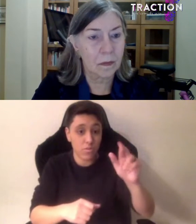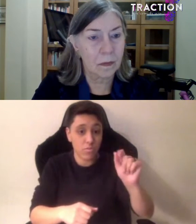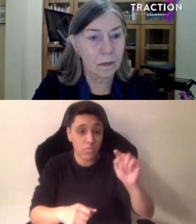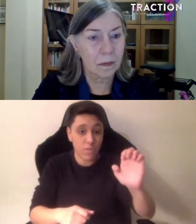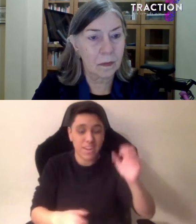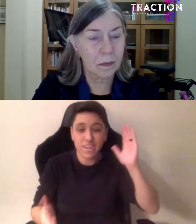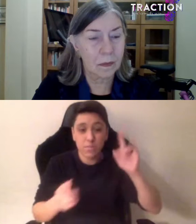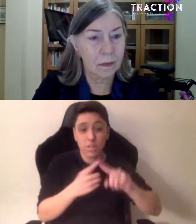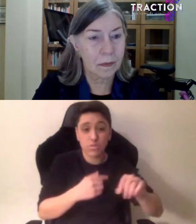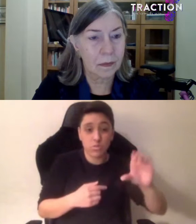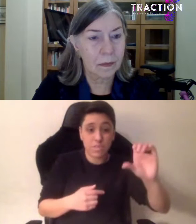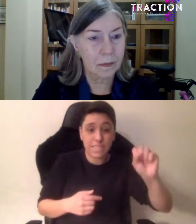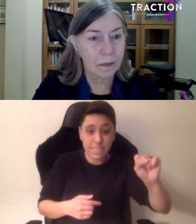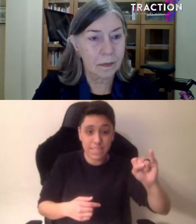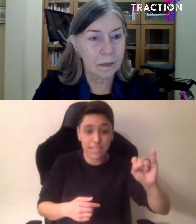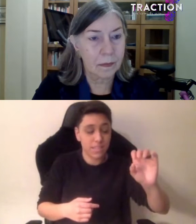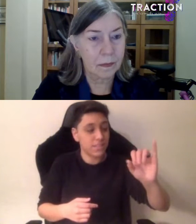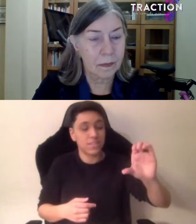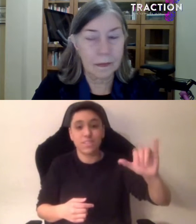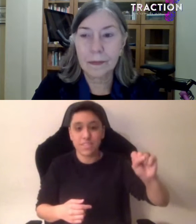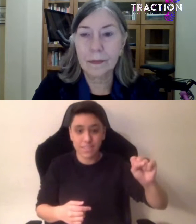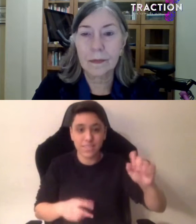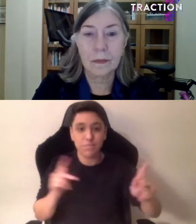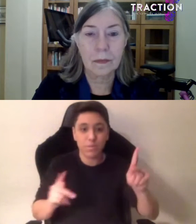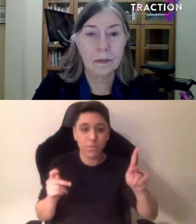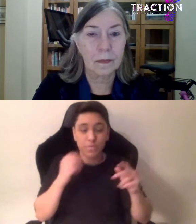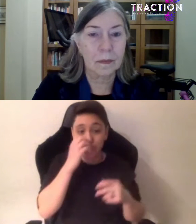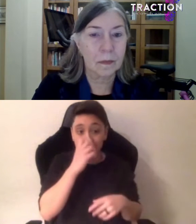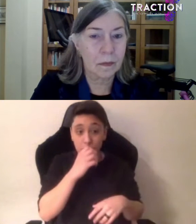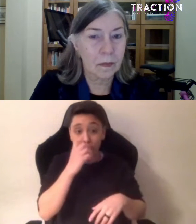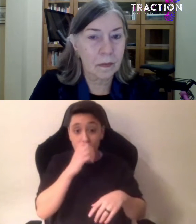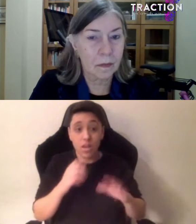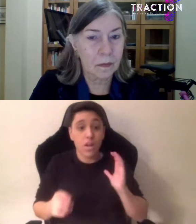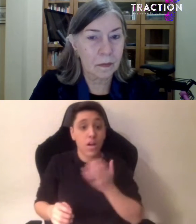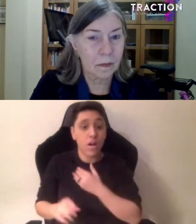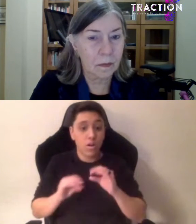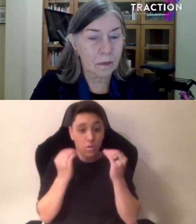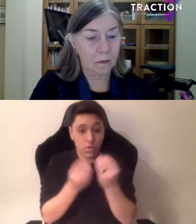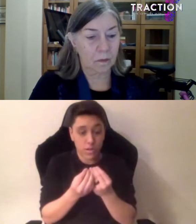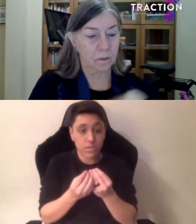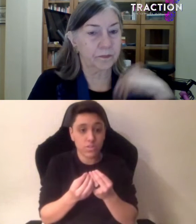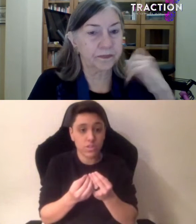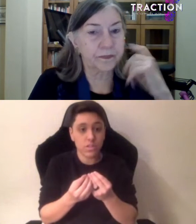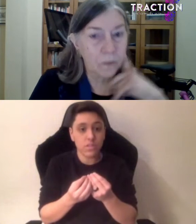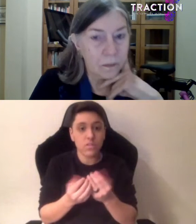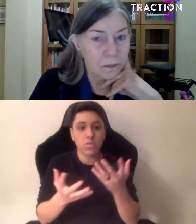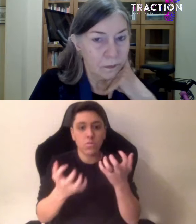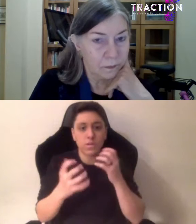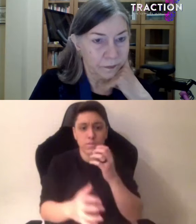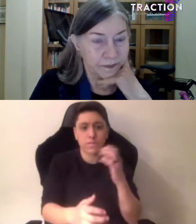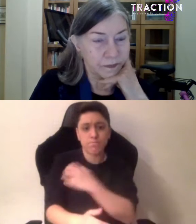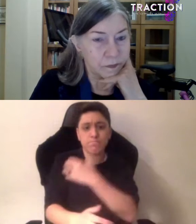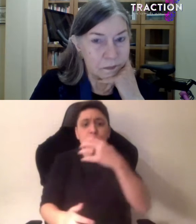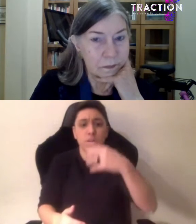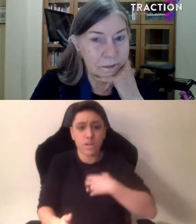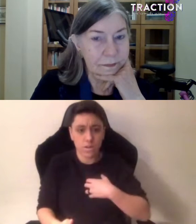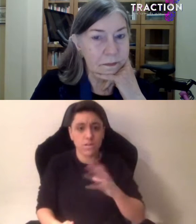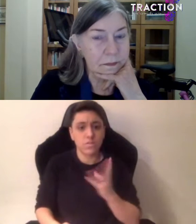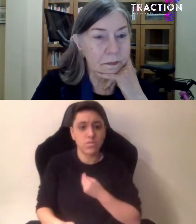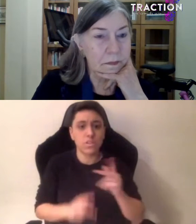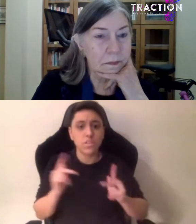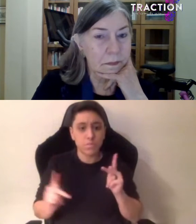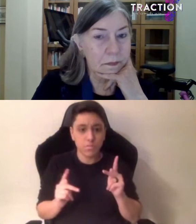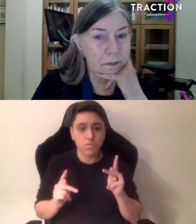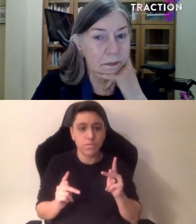a gender justice model that seeks to empower trans people to combat the structural oppression, discrimination, and violence